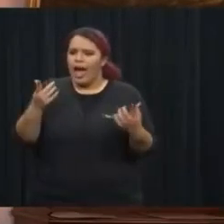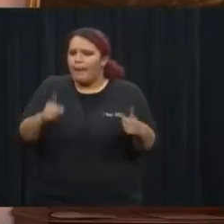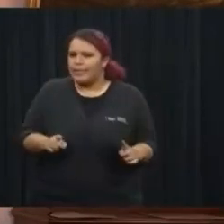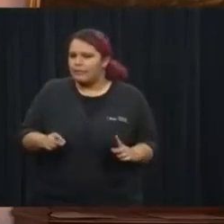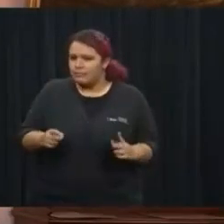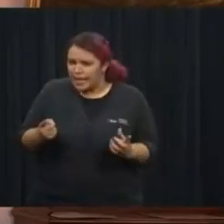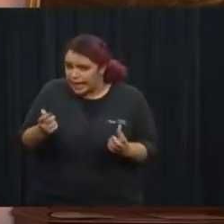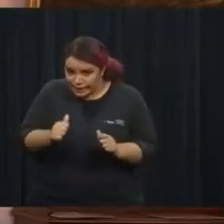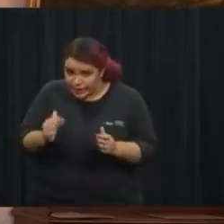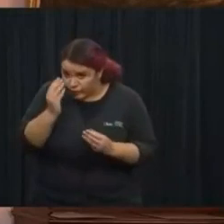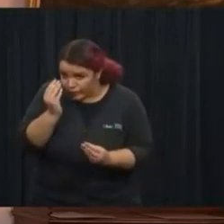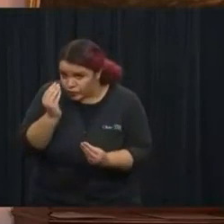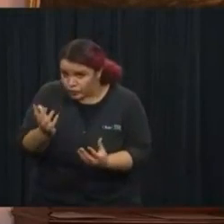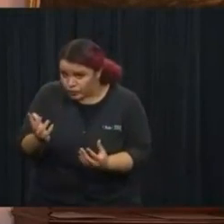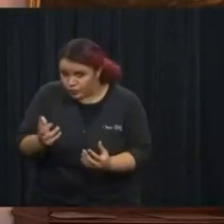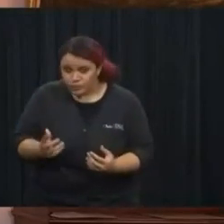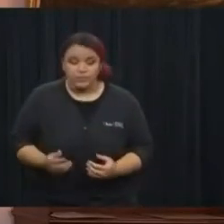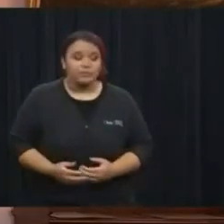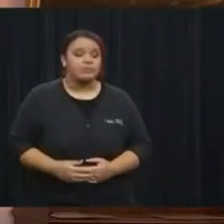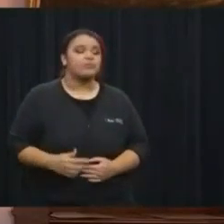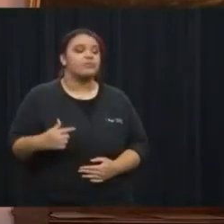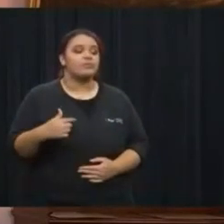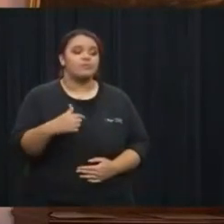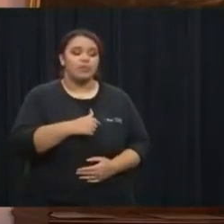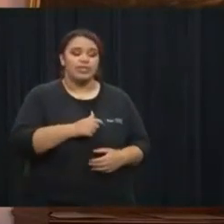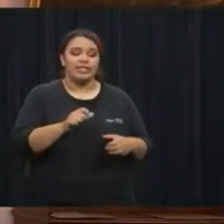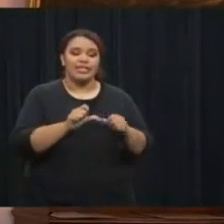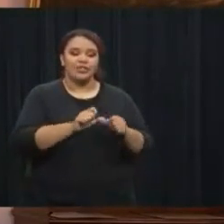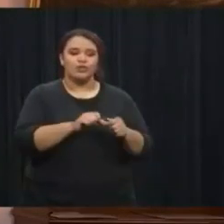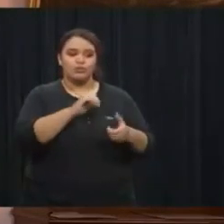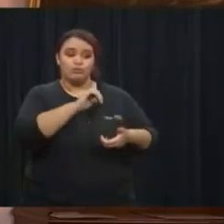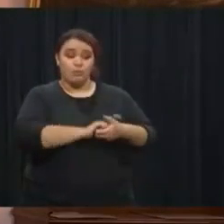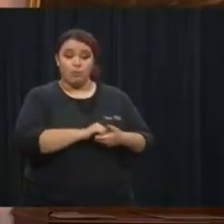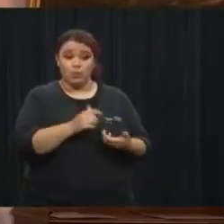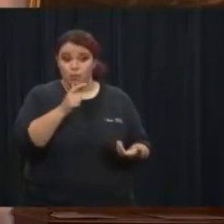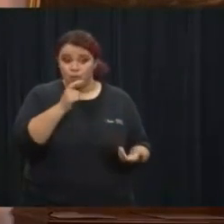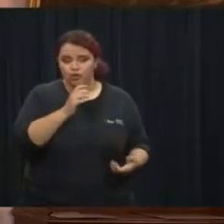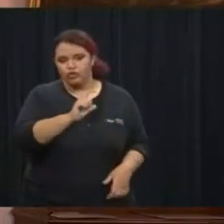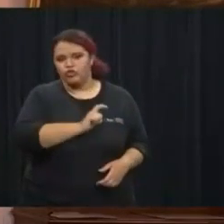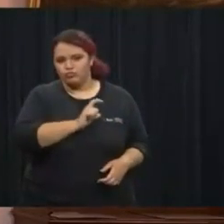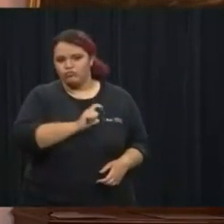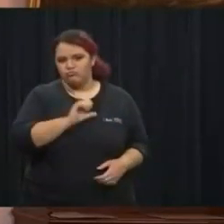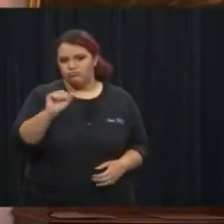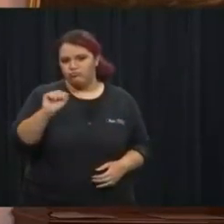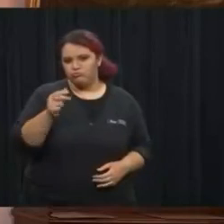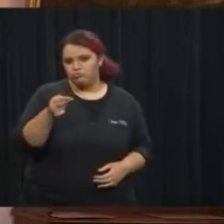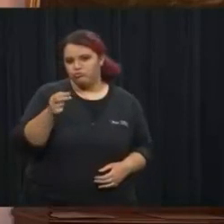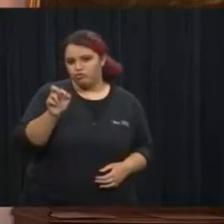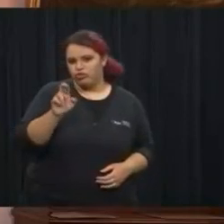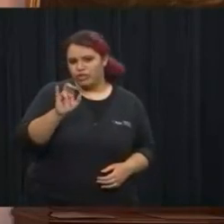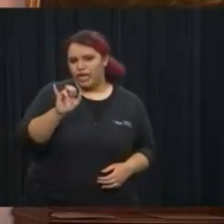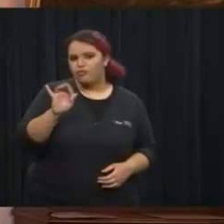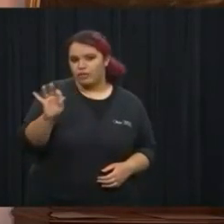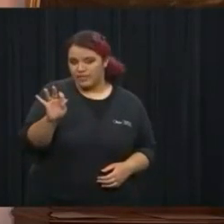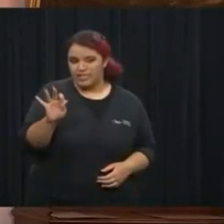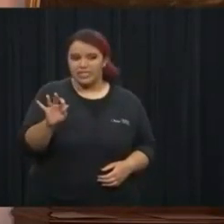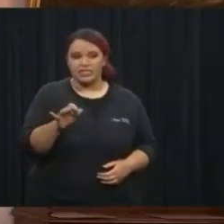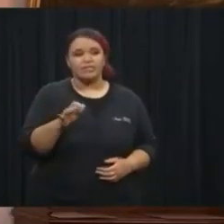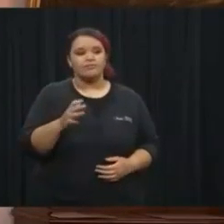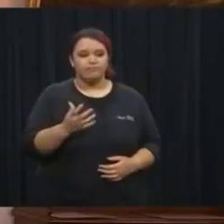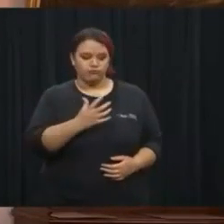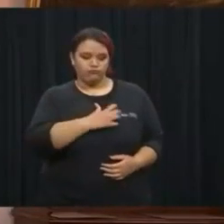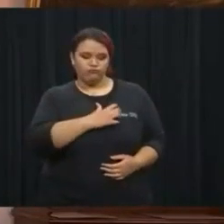coronavirus.ohio.gov, and then translating it to their audiences, whether you're a YMCA or whether you have a small parish. We really need your help. I know all